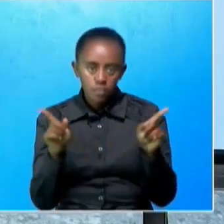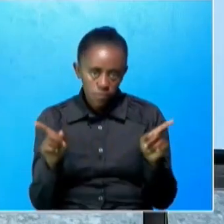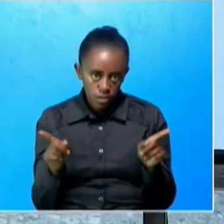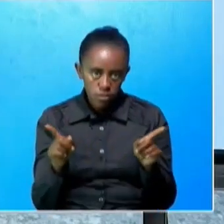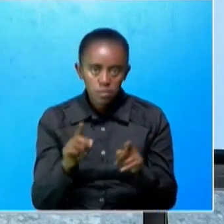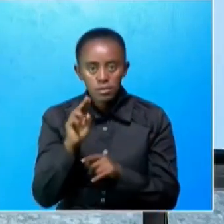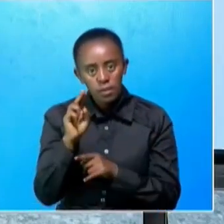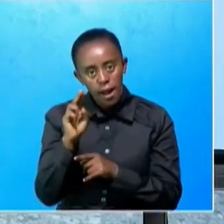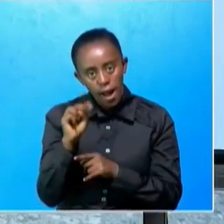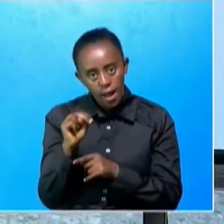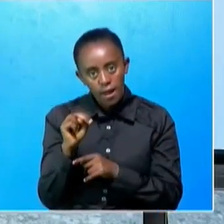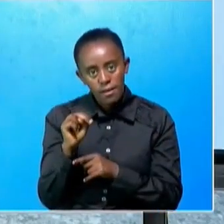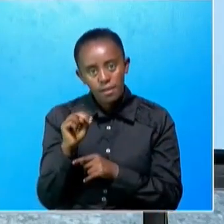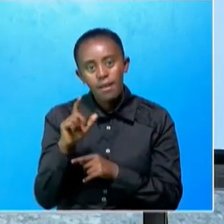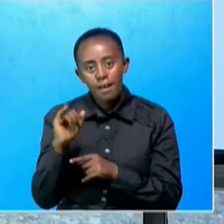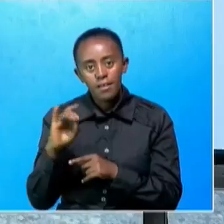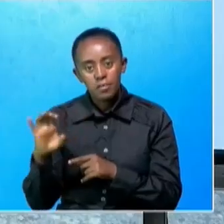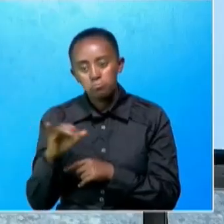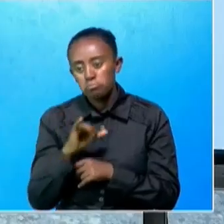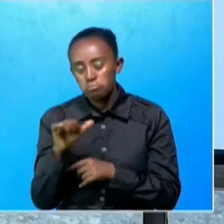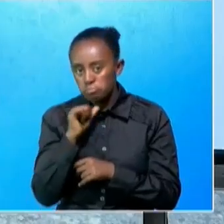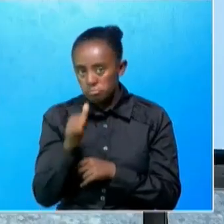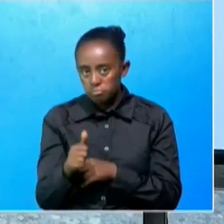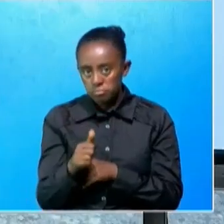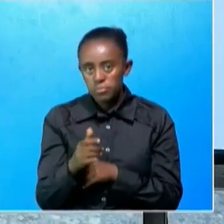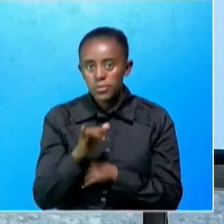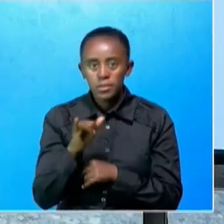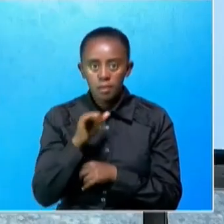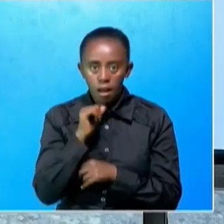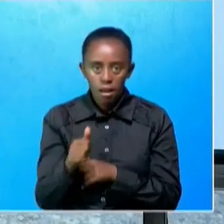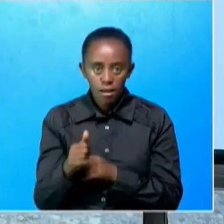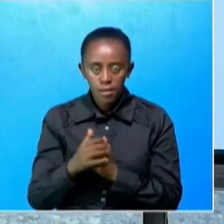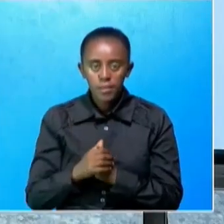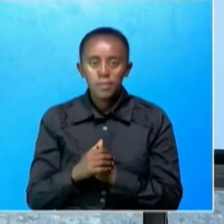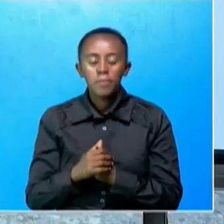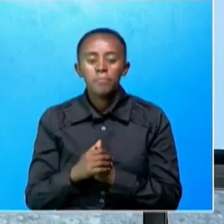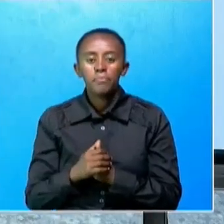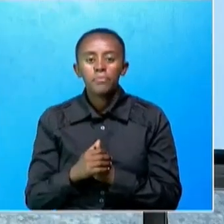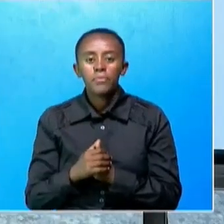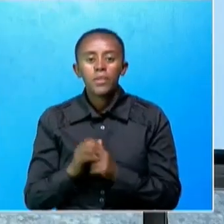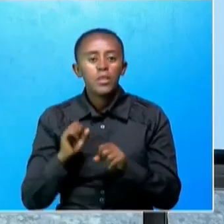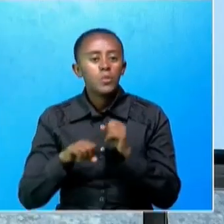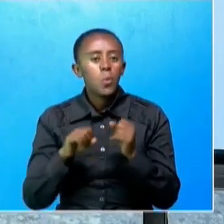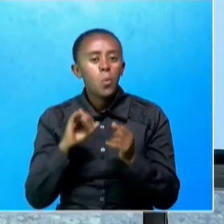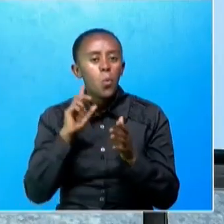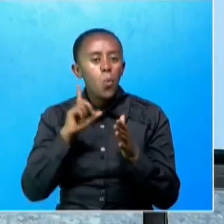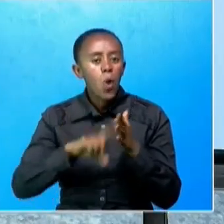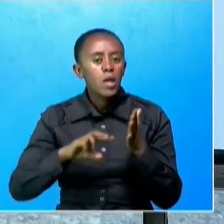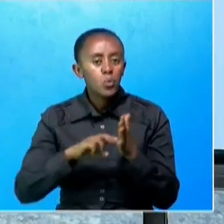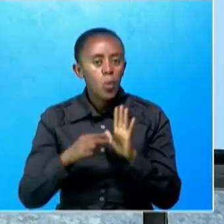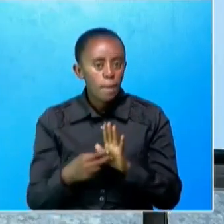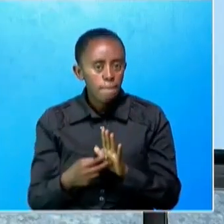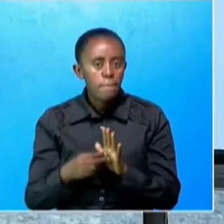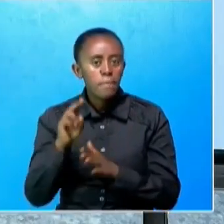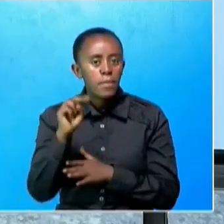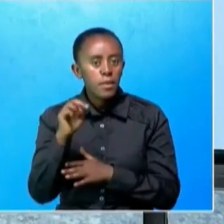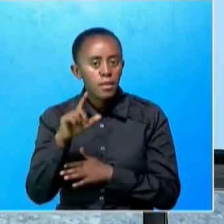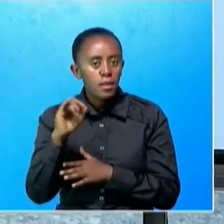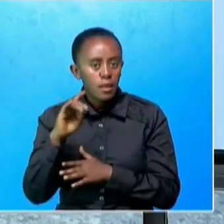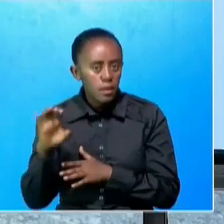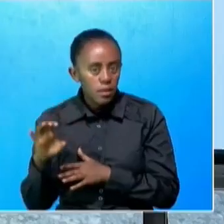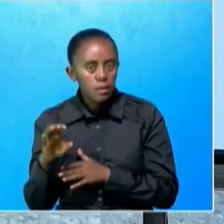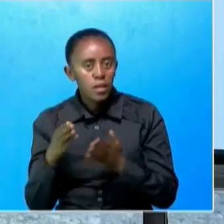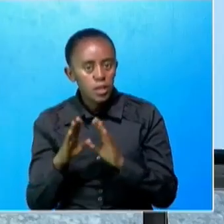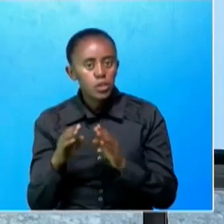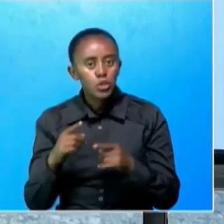Unlike. Okay? Unlike. So what do you mean by that? Unlike. Let's go